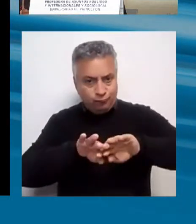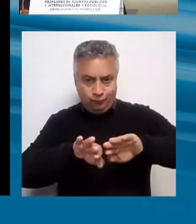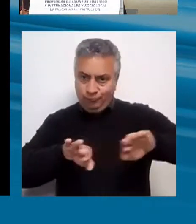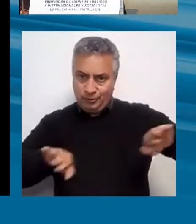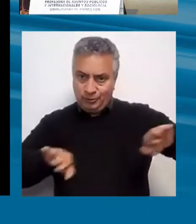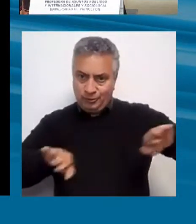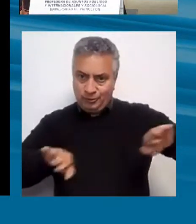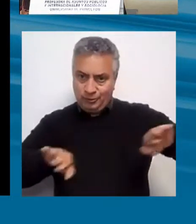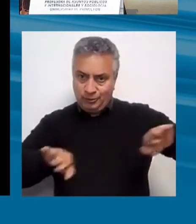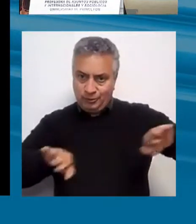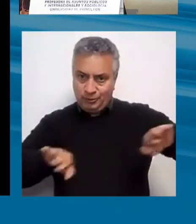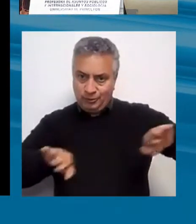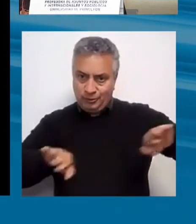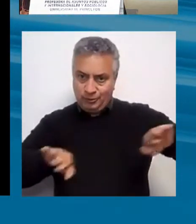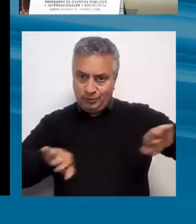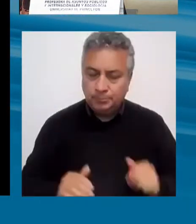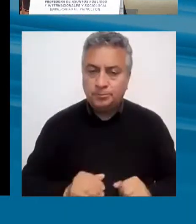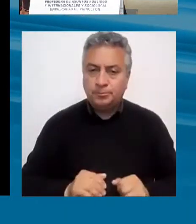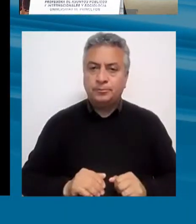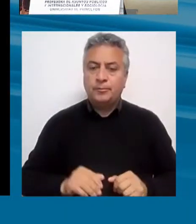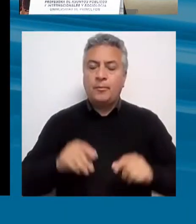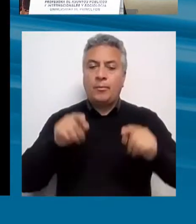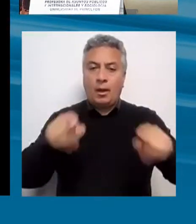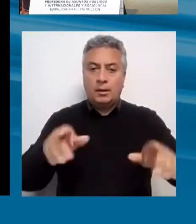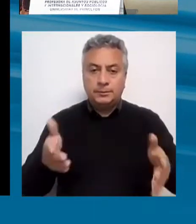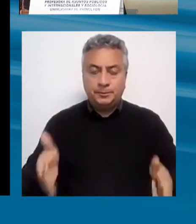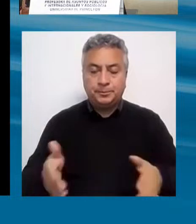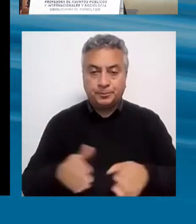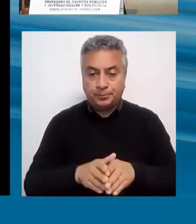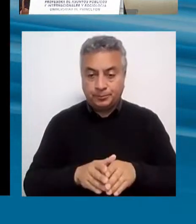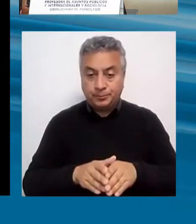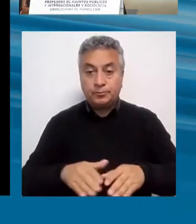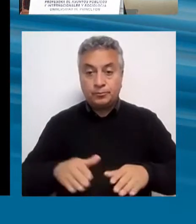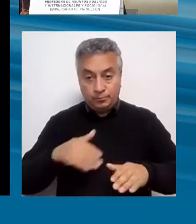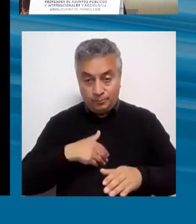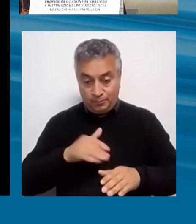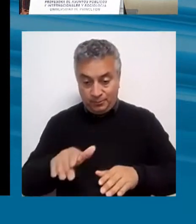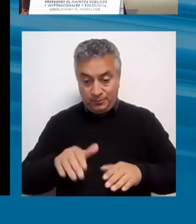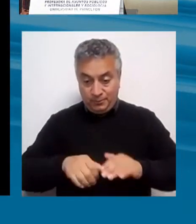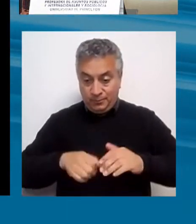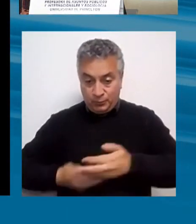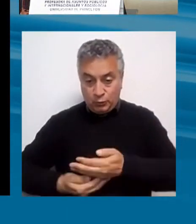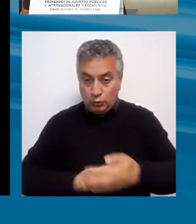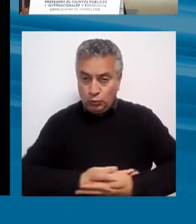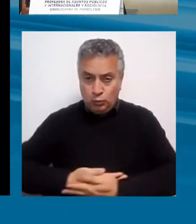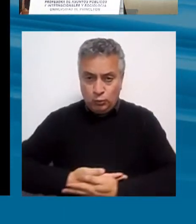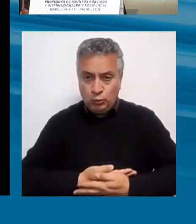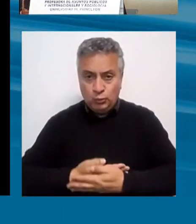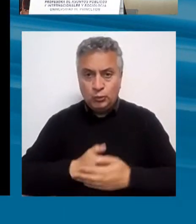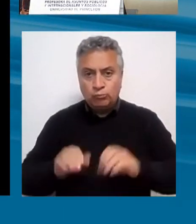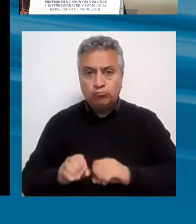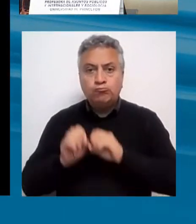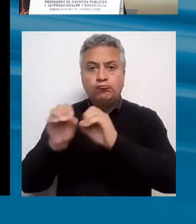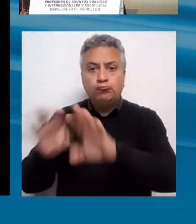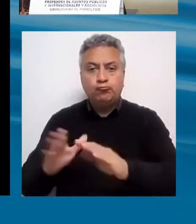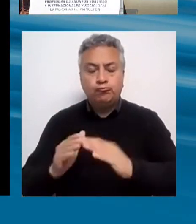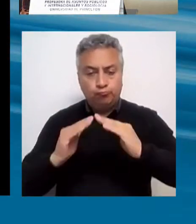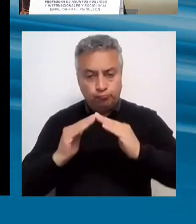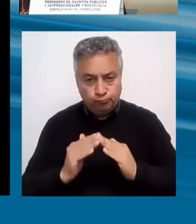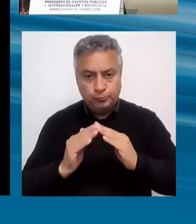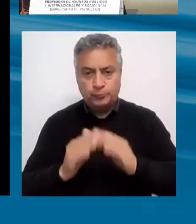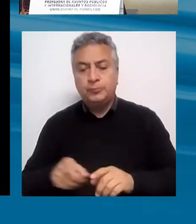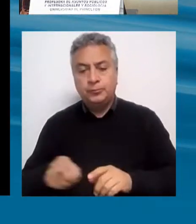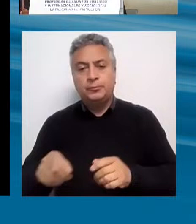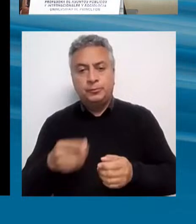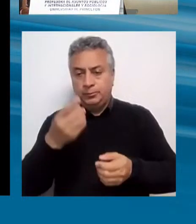as the other panel members were saying. For instance, we need to have kindergartens that are of high quality